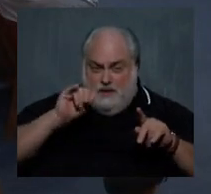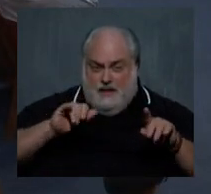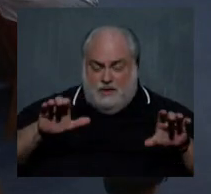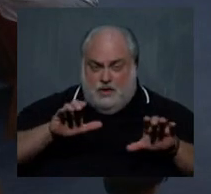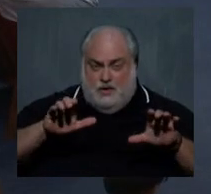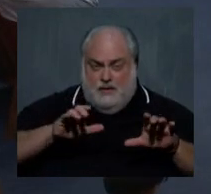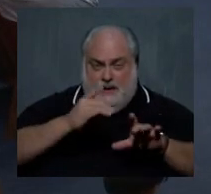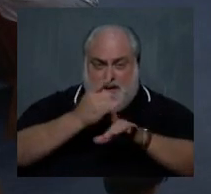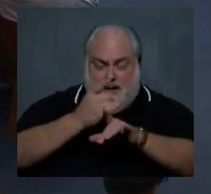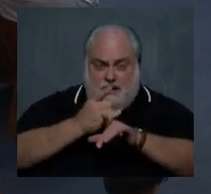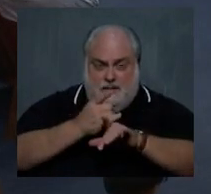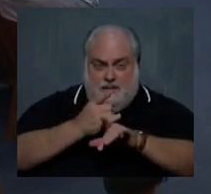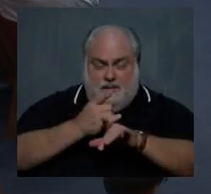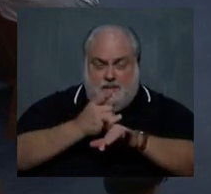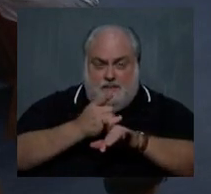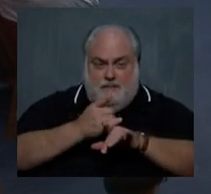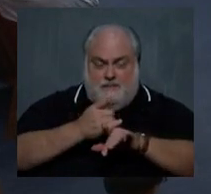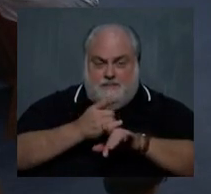that?